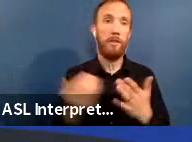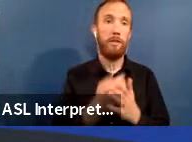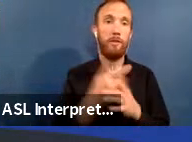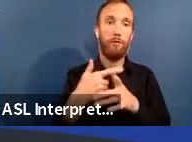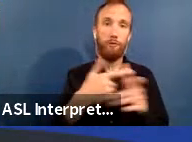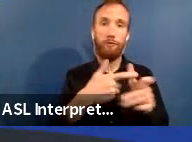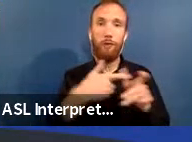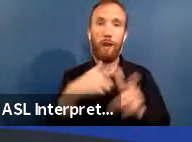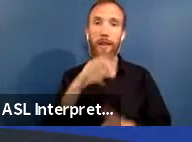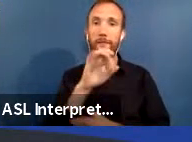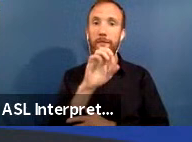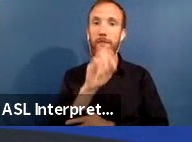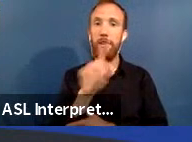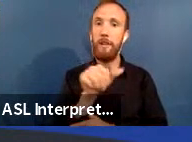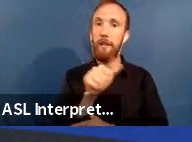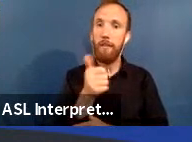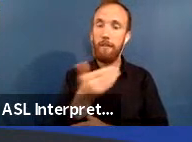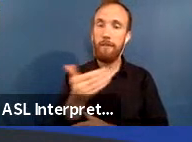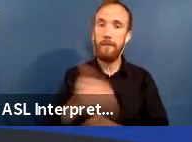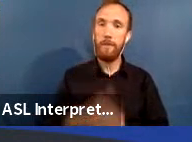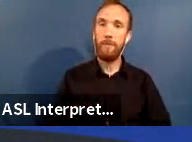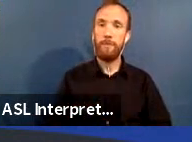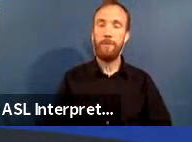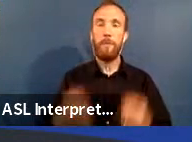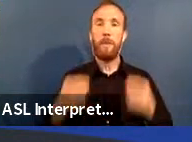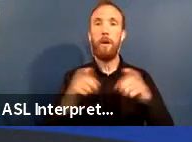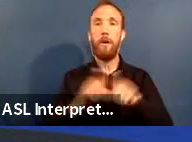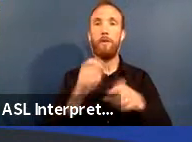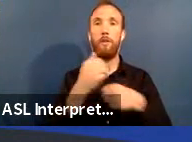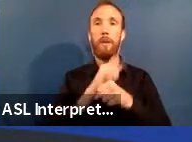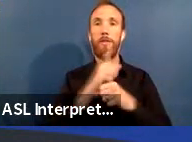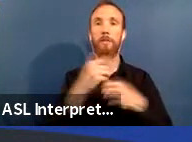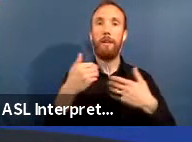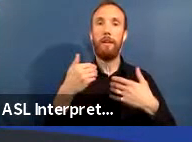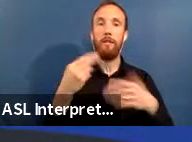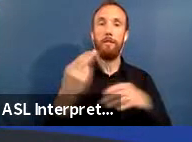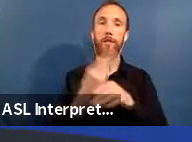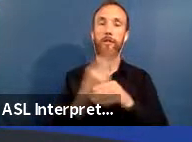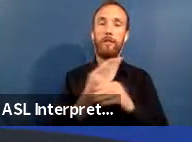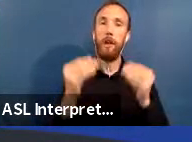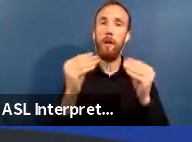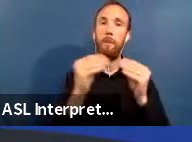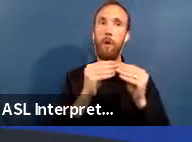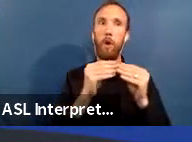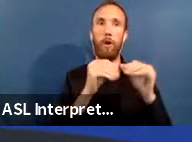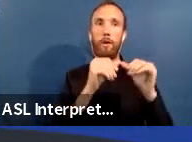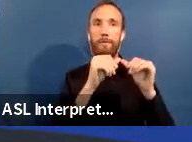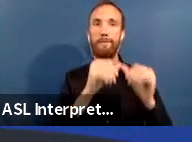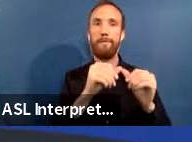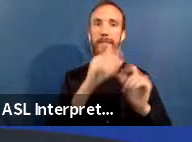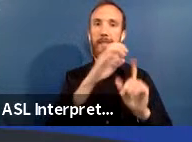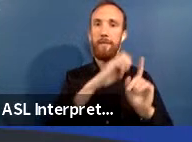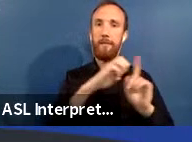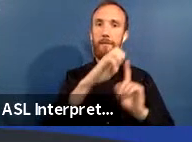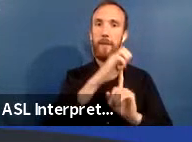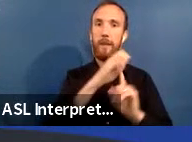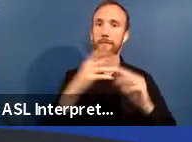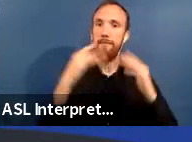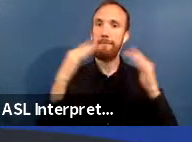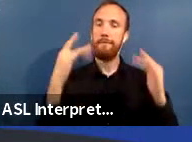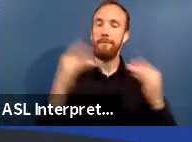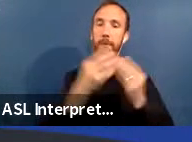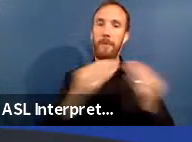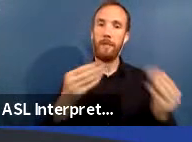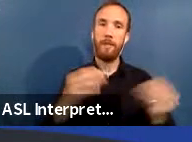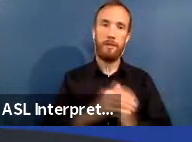It would also include updating those fields to more sustainable material, renovating or repairing our pools